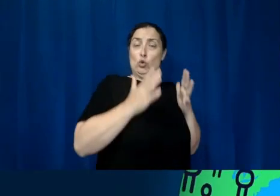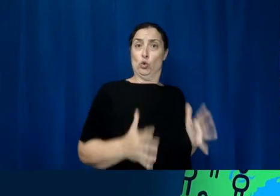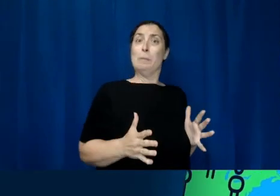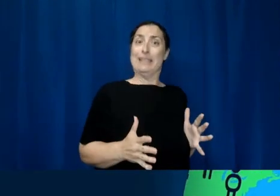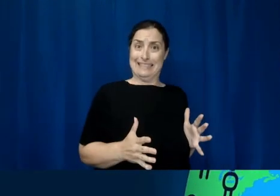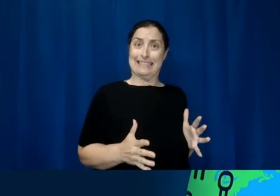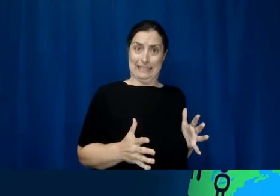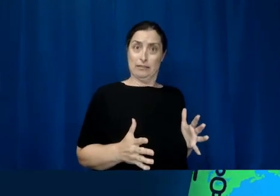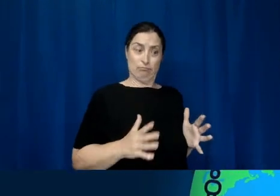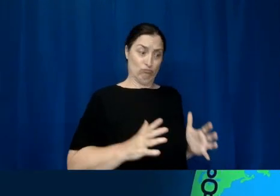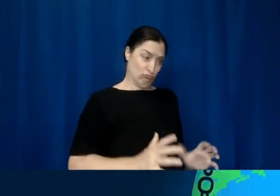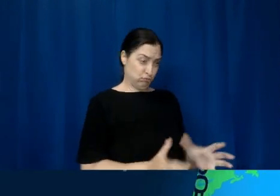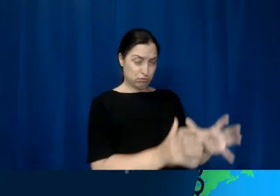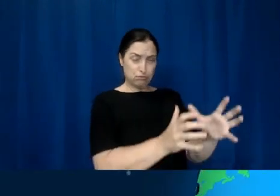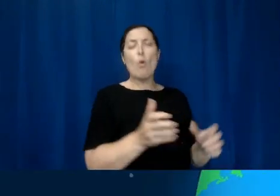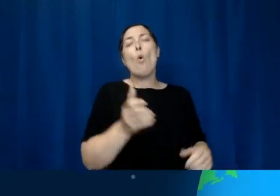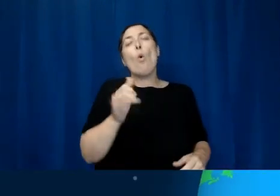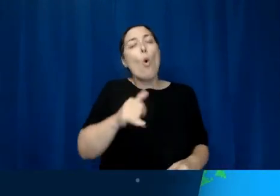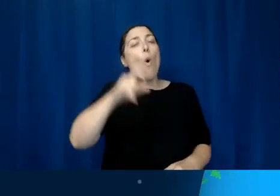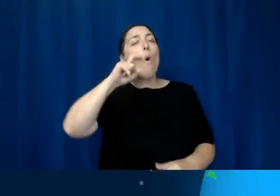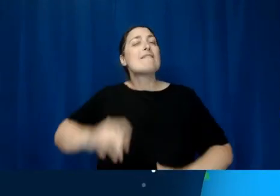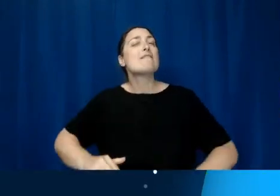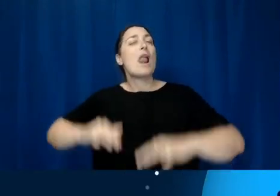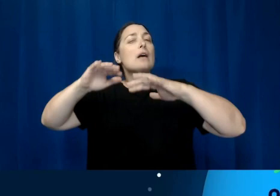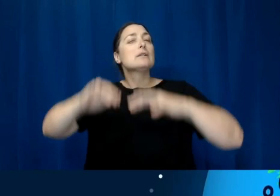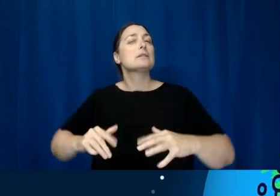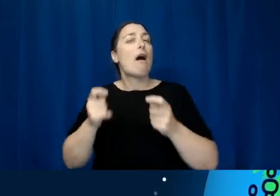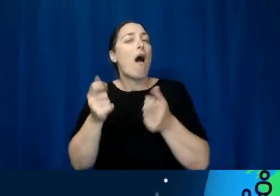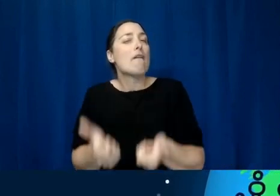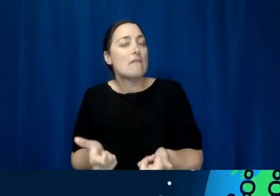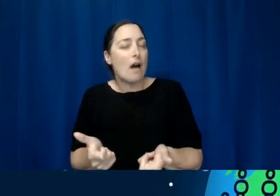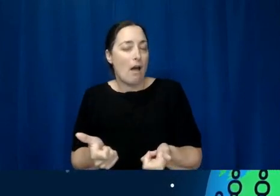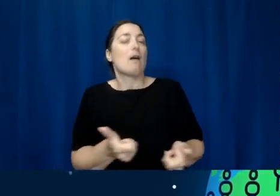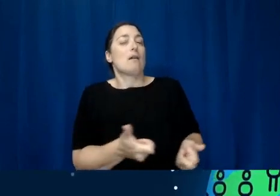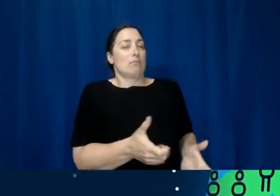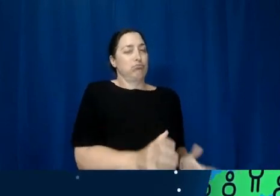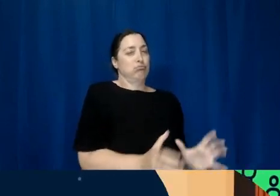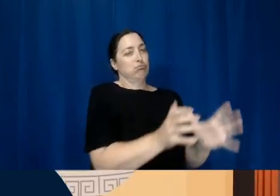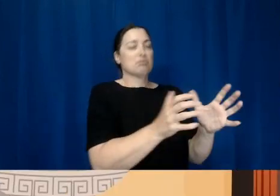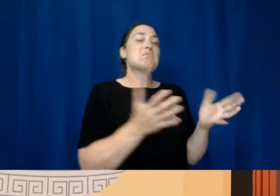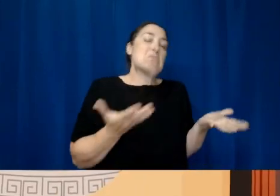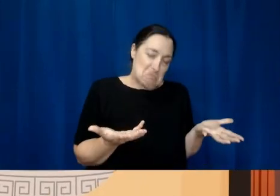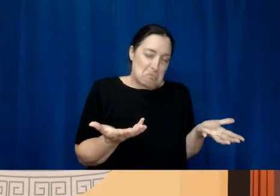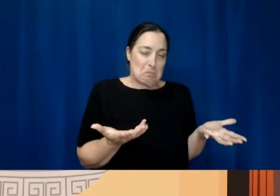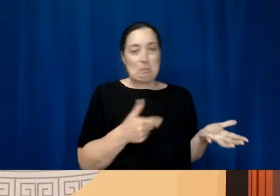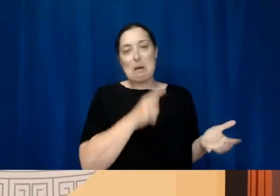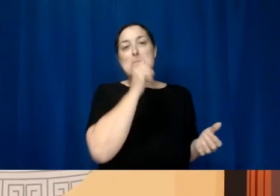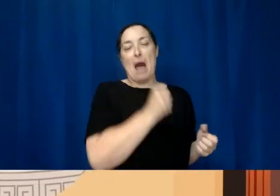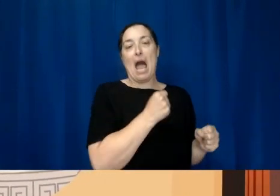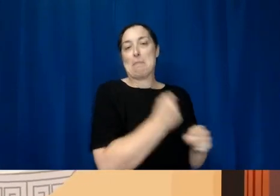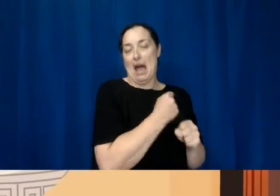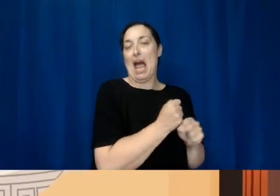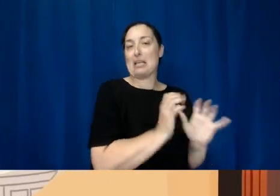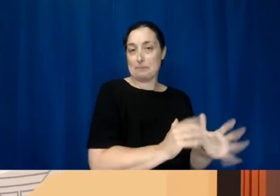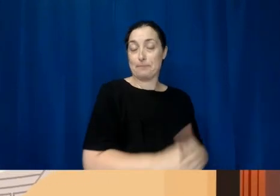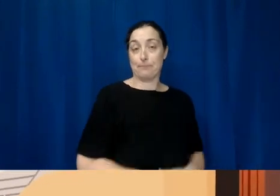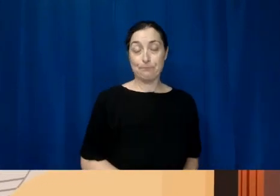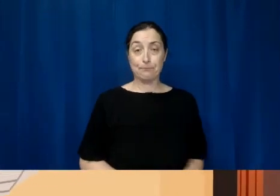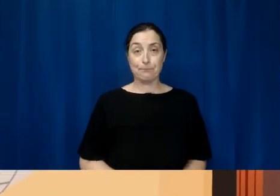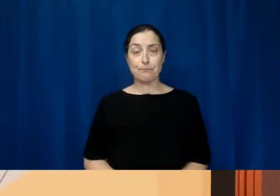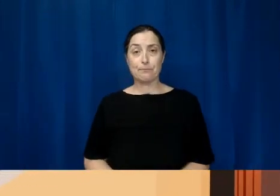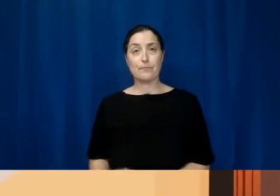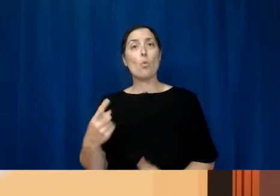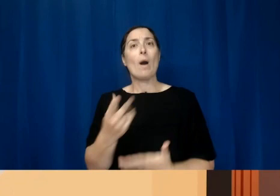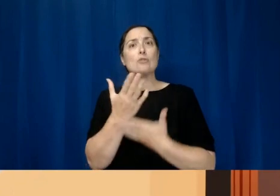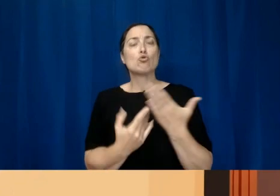say Prometheus was responsible for repopulating the earth after a great flood. According to the Greek poet Hesiod, man